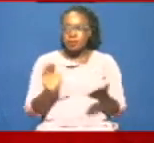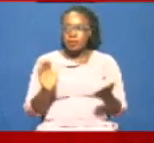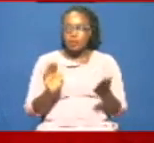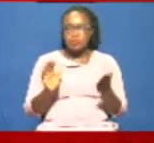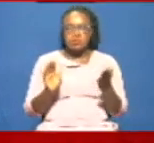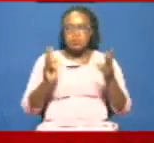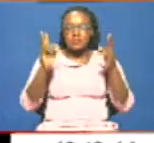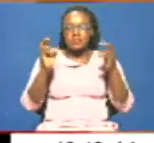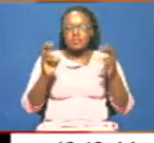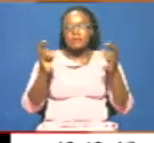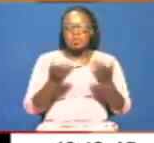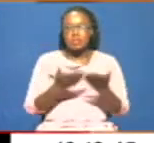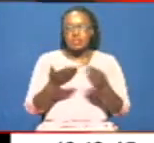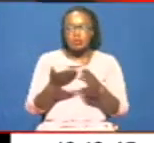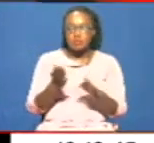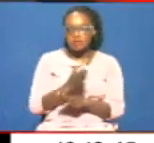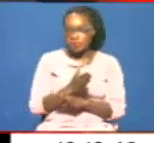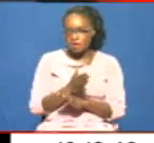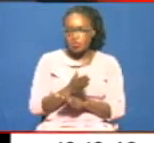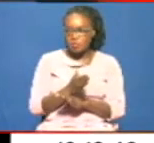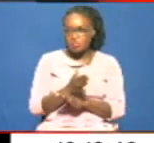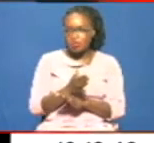are surrounding that. Before we get into